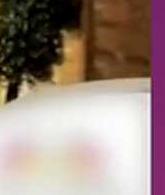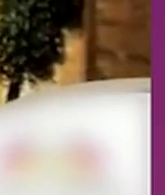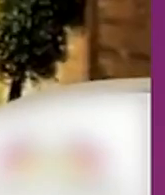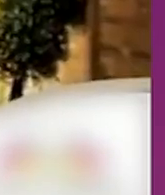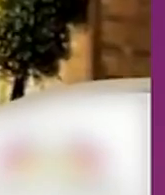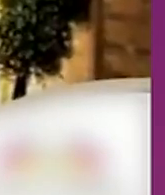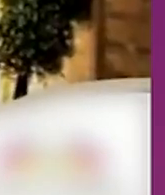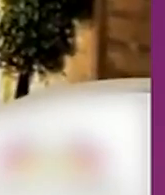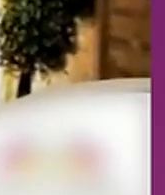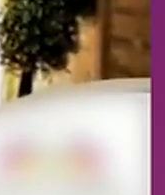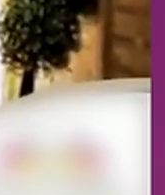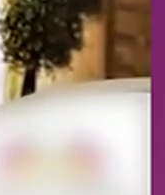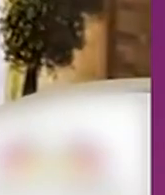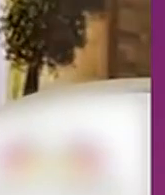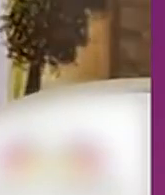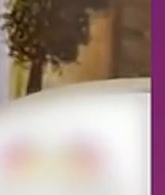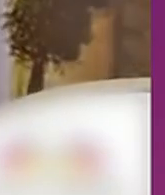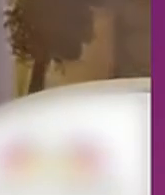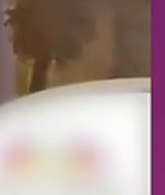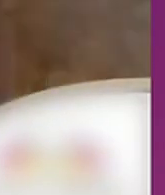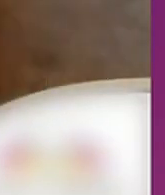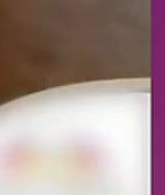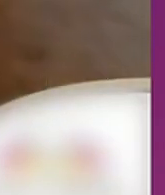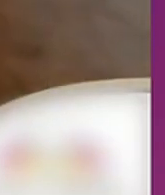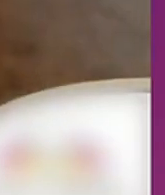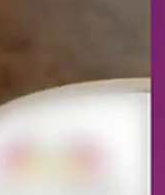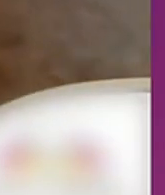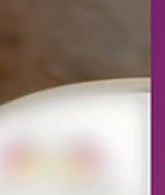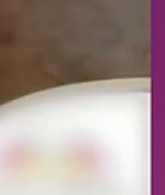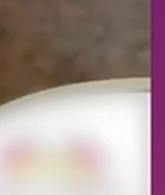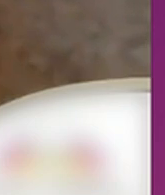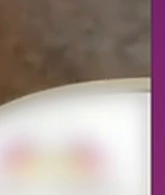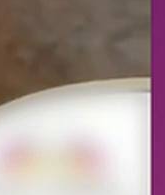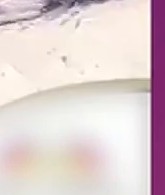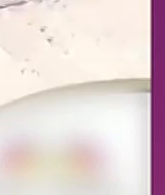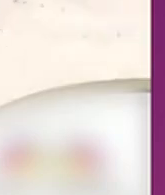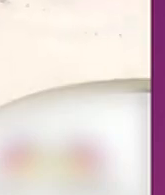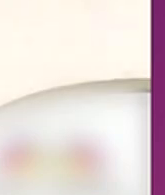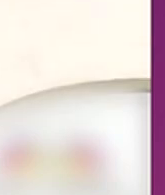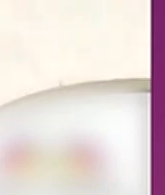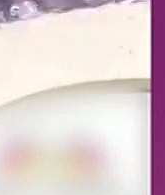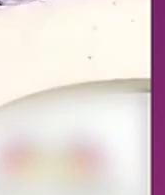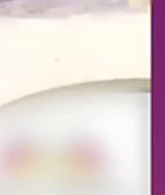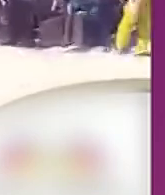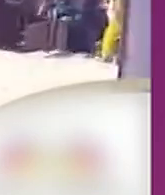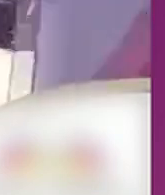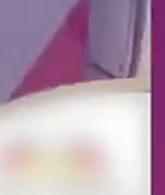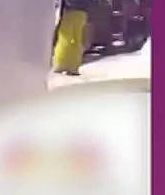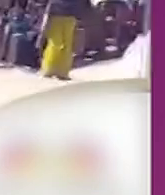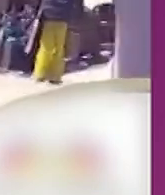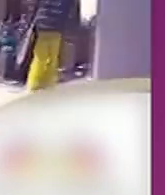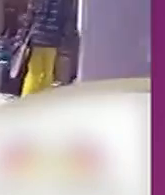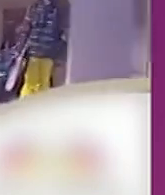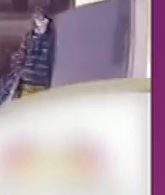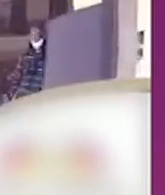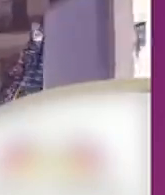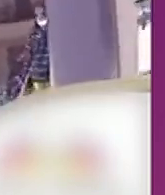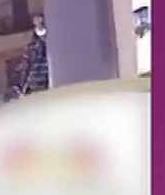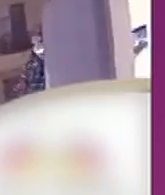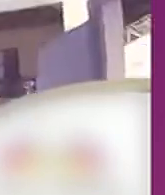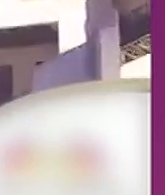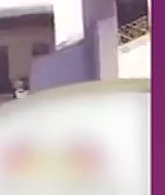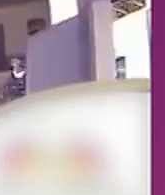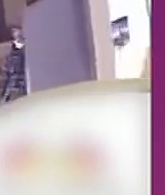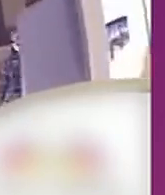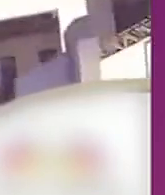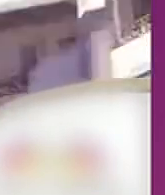It's too cold for me though, so I'm inside drinking a hot chocolate. I've got a skiing lesson in the afternoon though. I